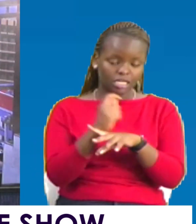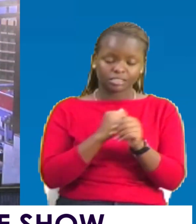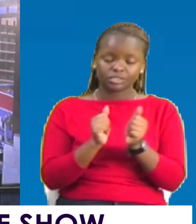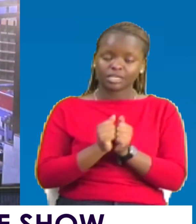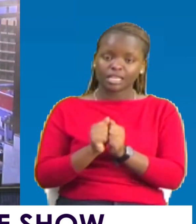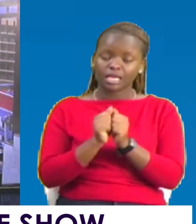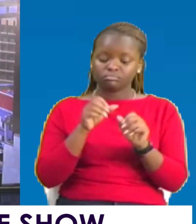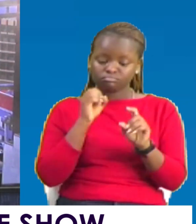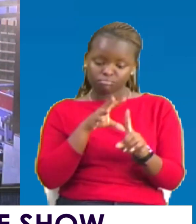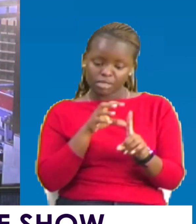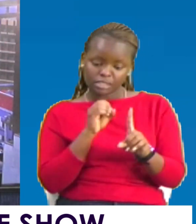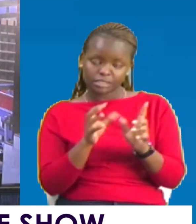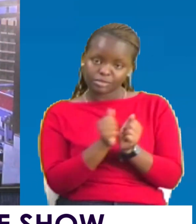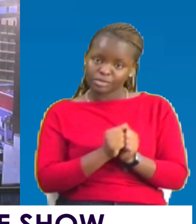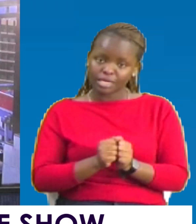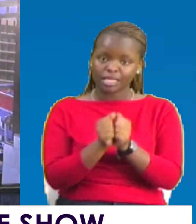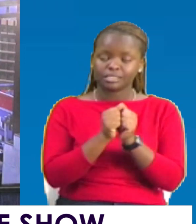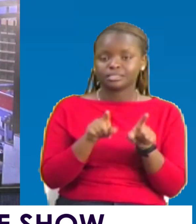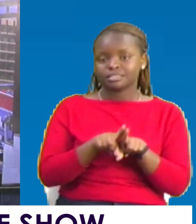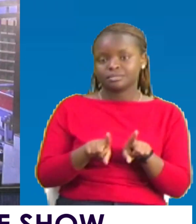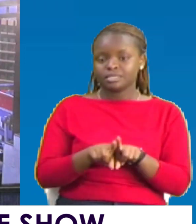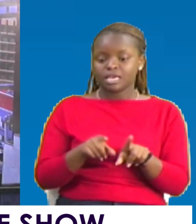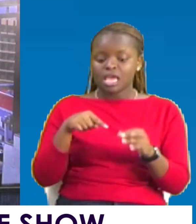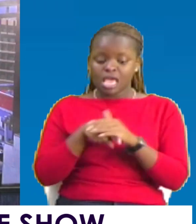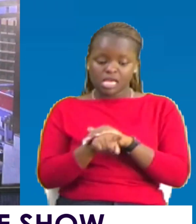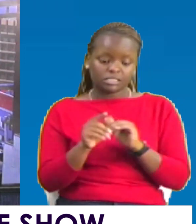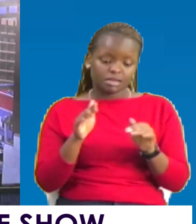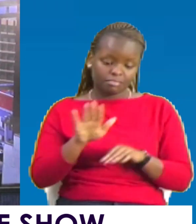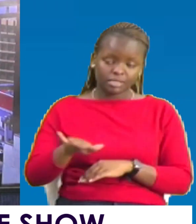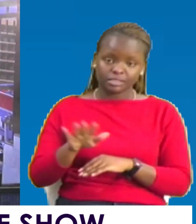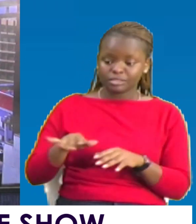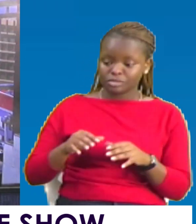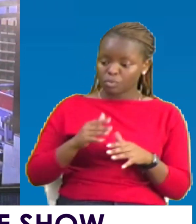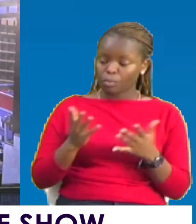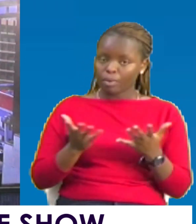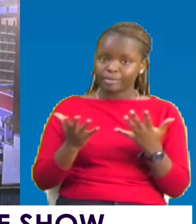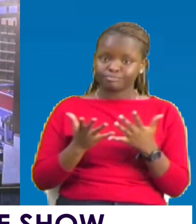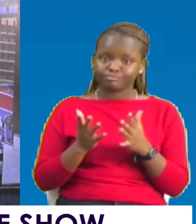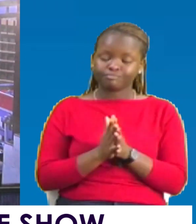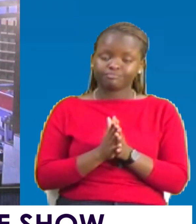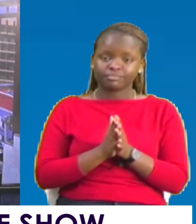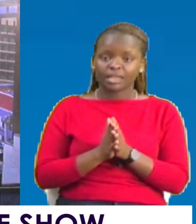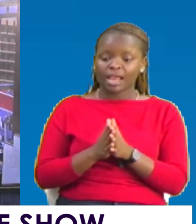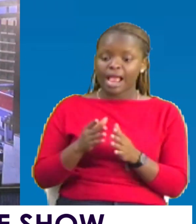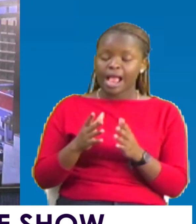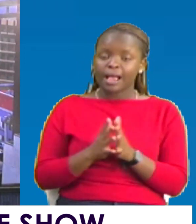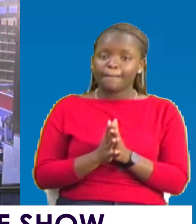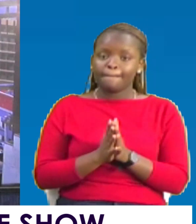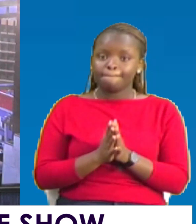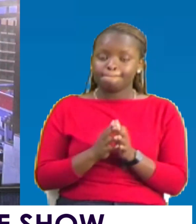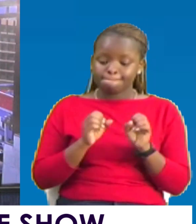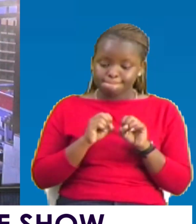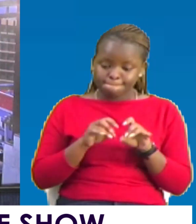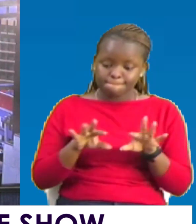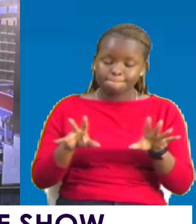together. That is why it is important for you to get into places where you network, because inside networks, there